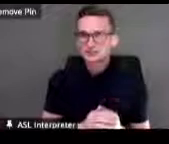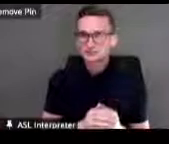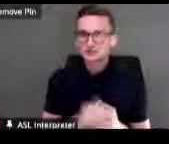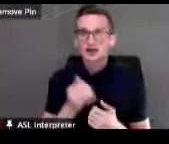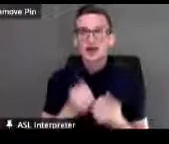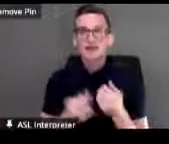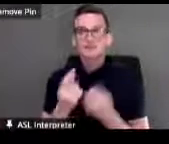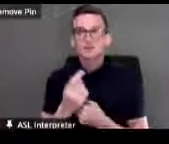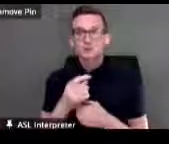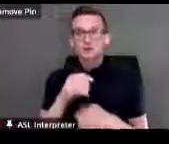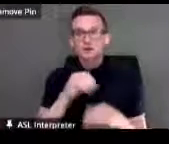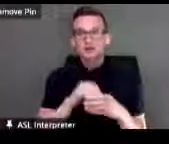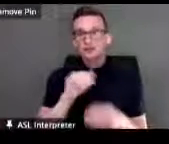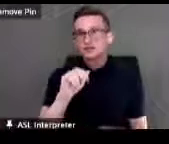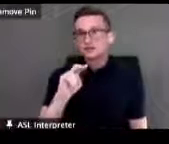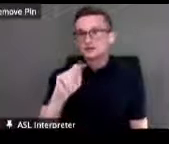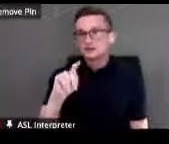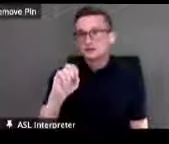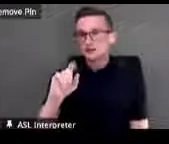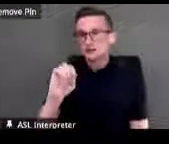has more